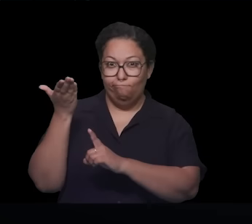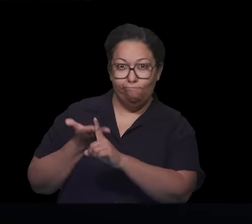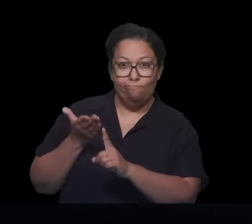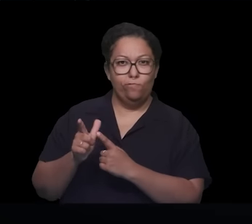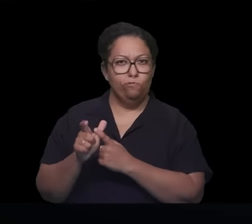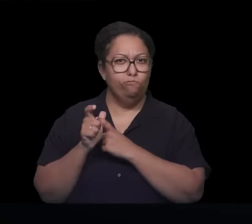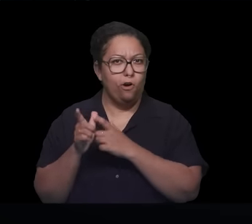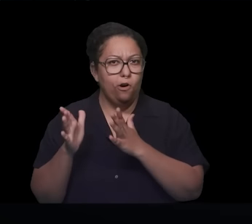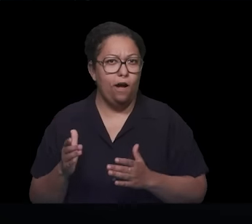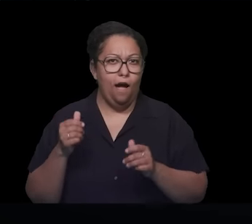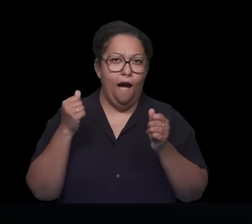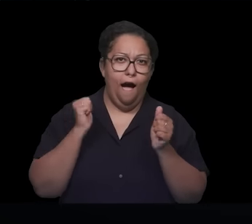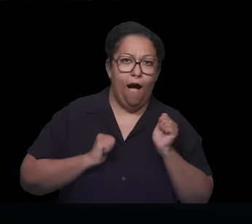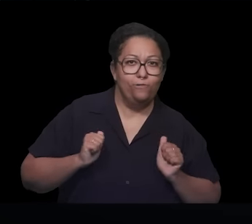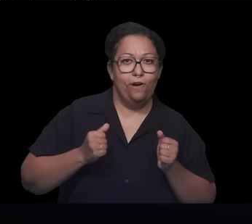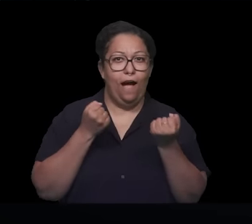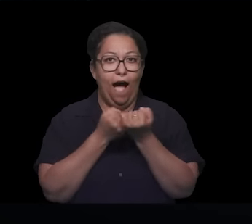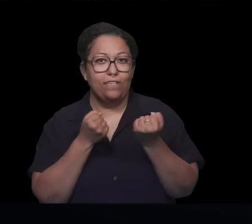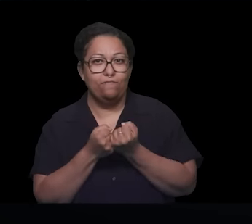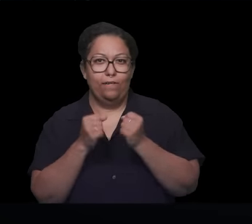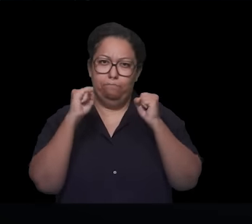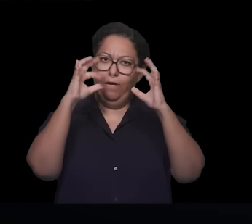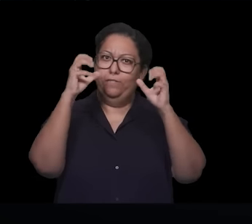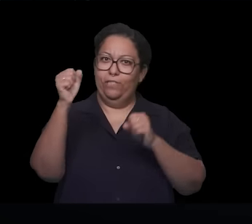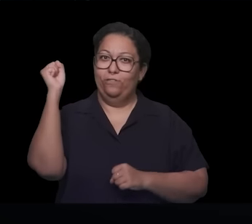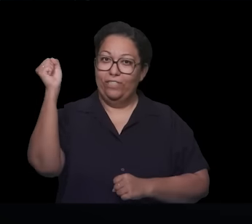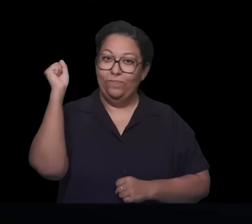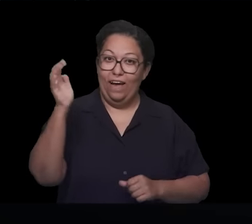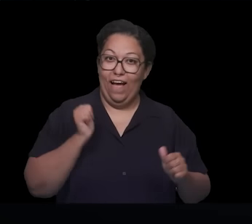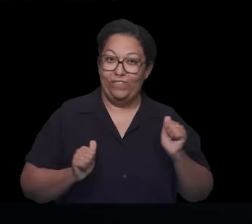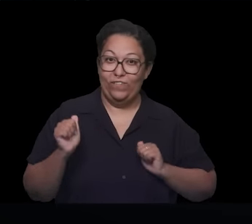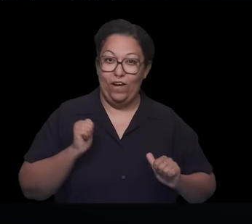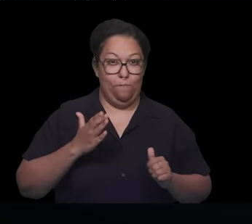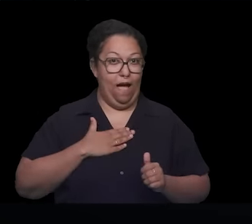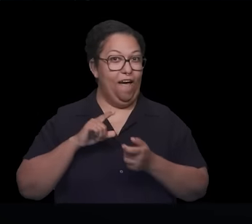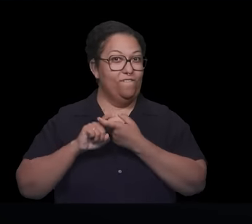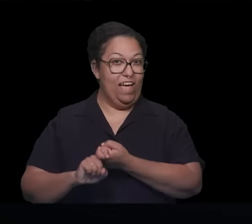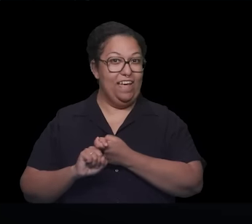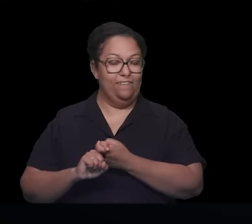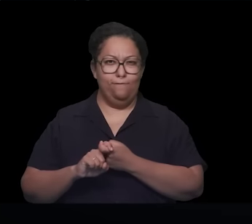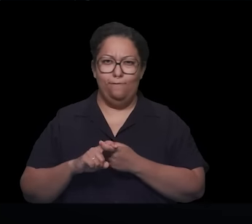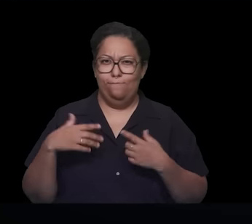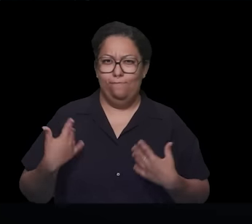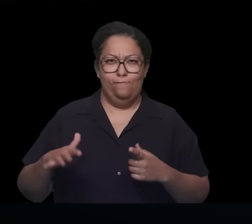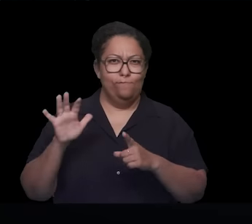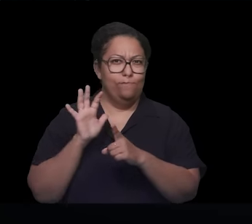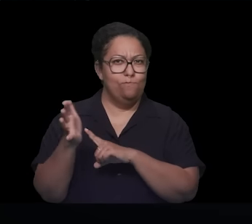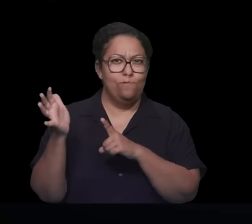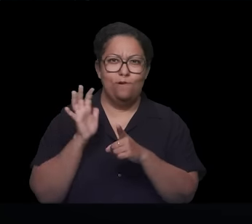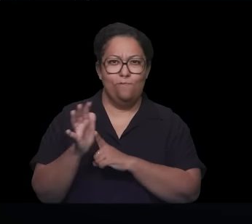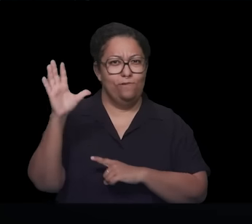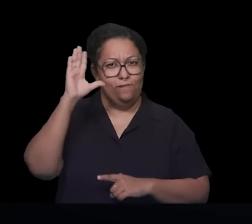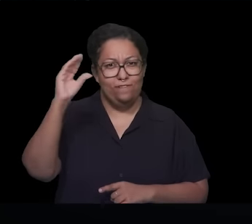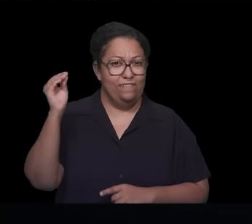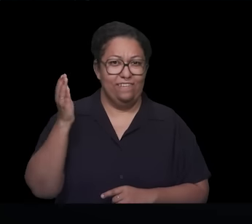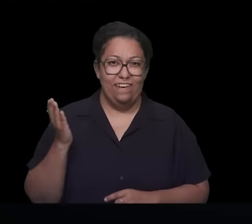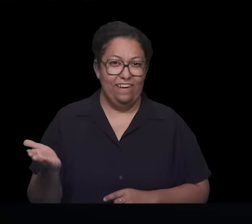Entertainment is runner, actor, activist, amazing Shakespeare actor, and my friend,